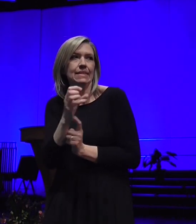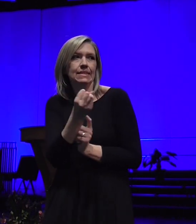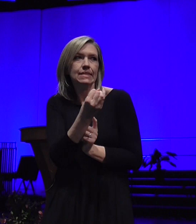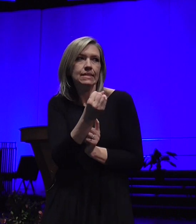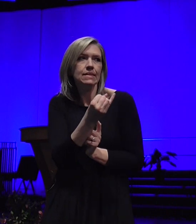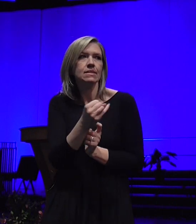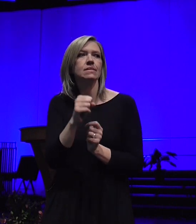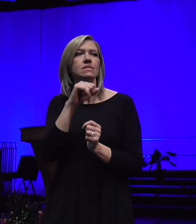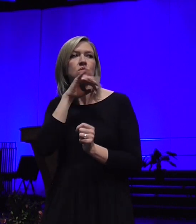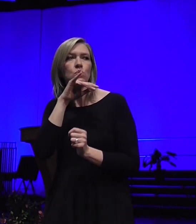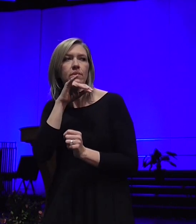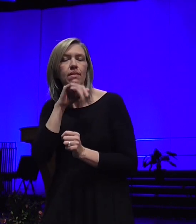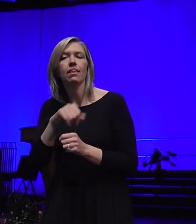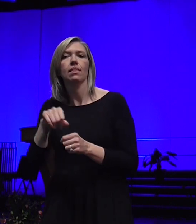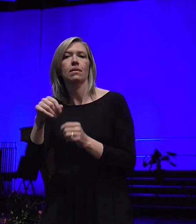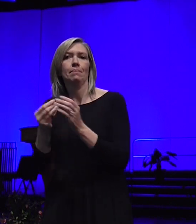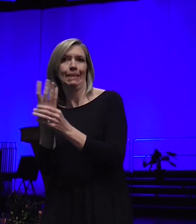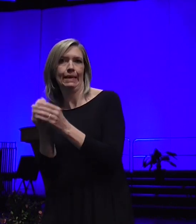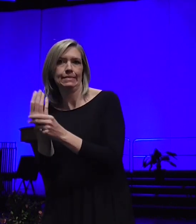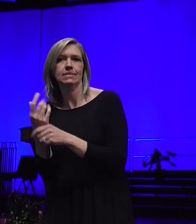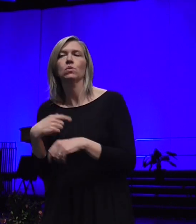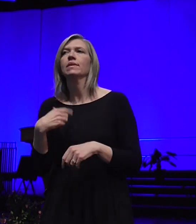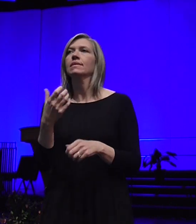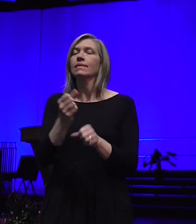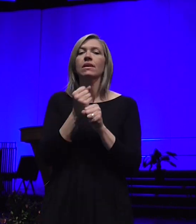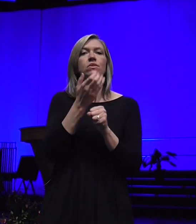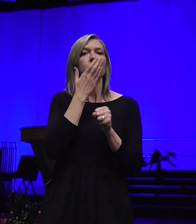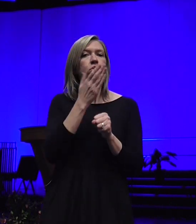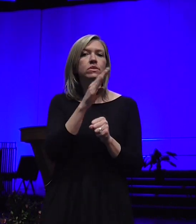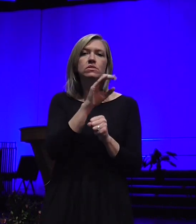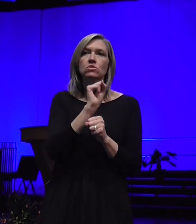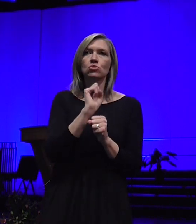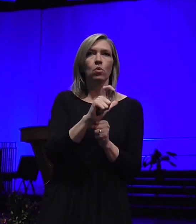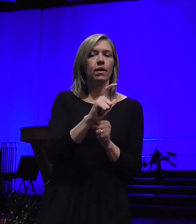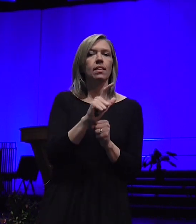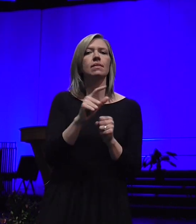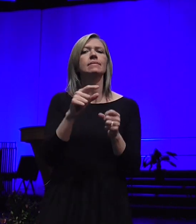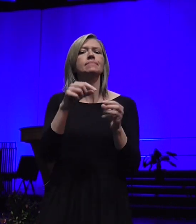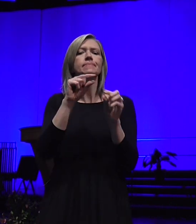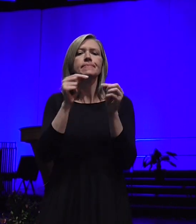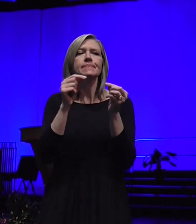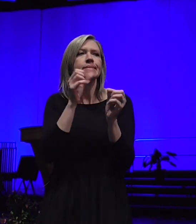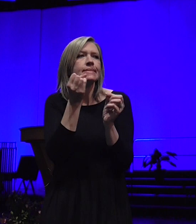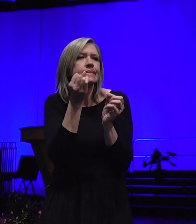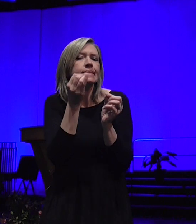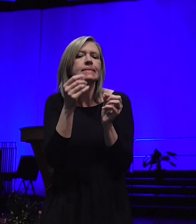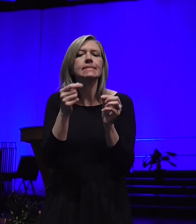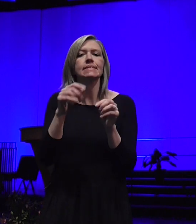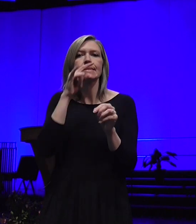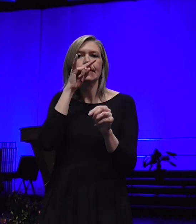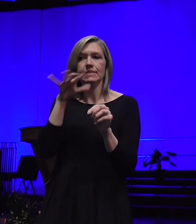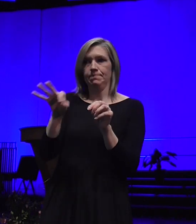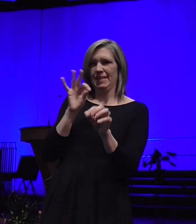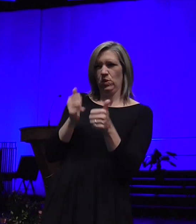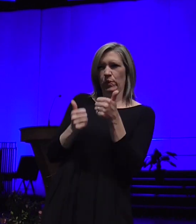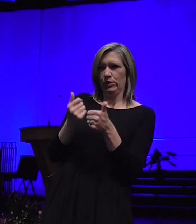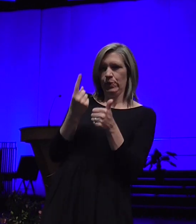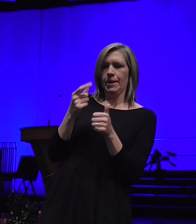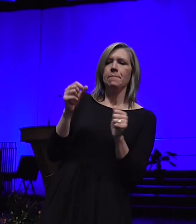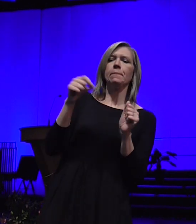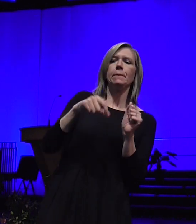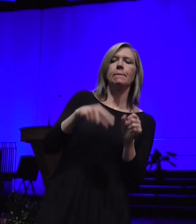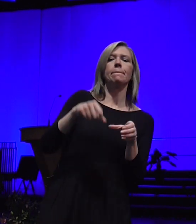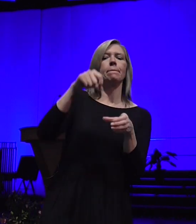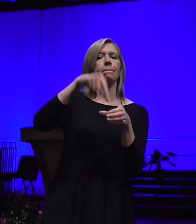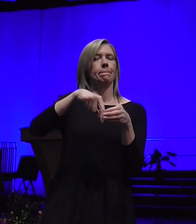We get some good potting soil. We get some packets of seeds, and the kids pick out a seed they'd like to plant and put it in